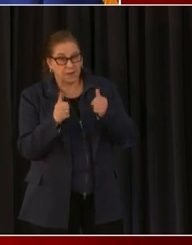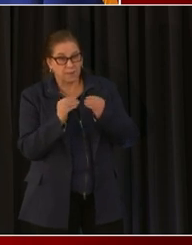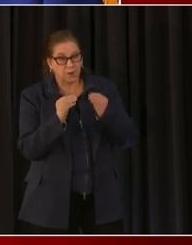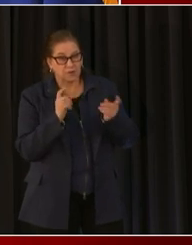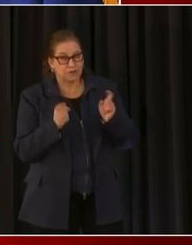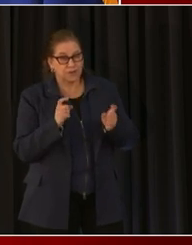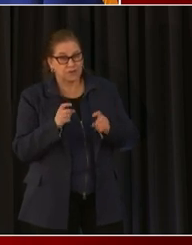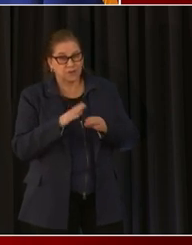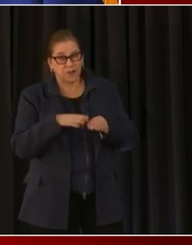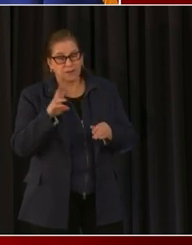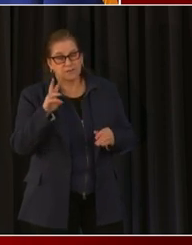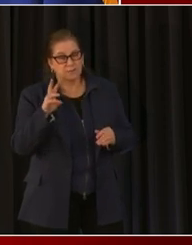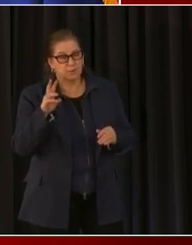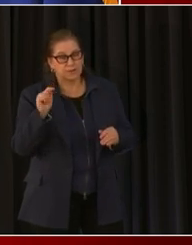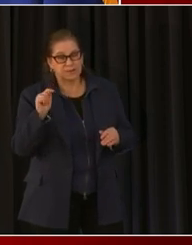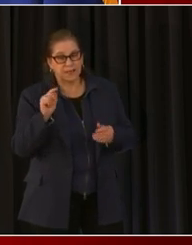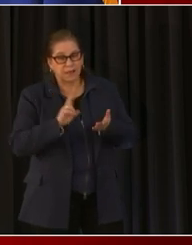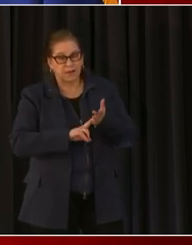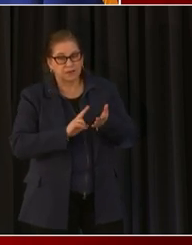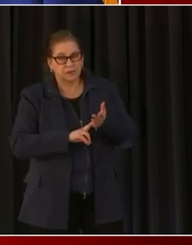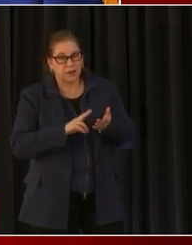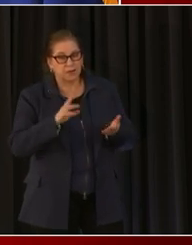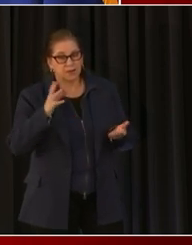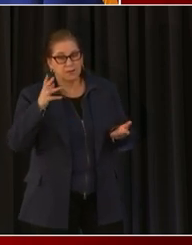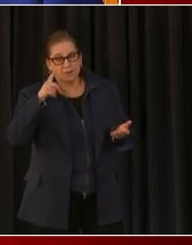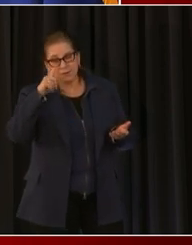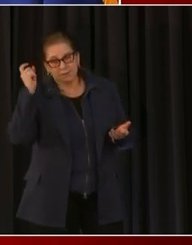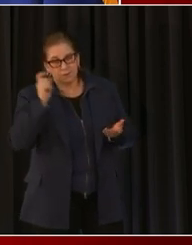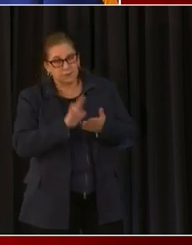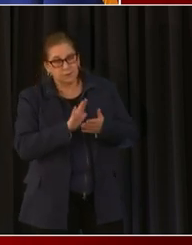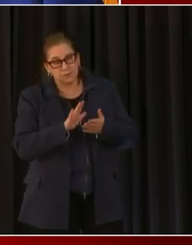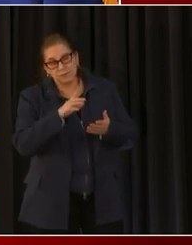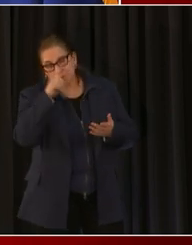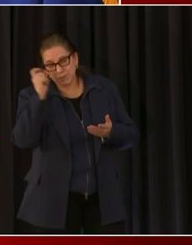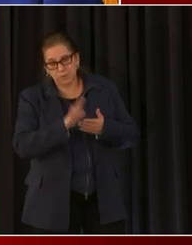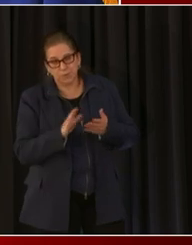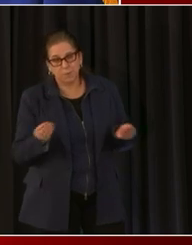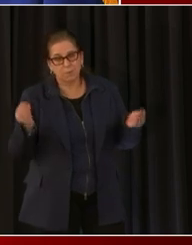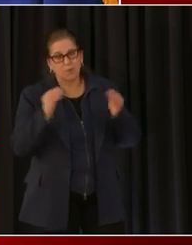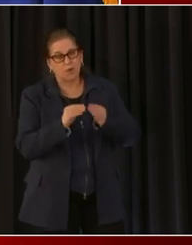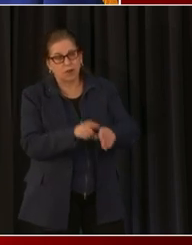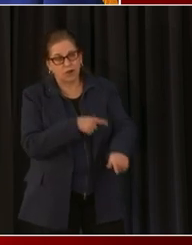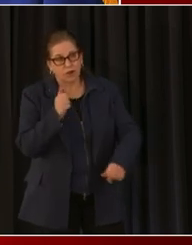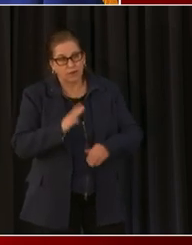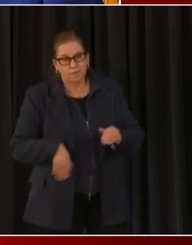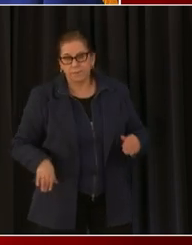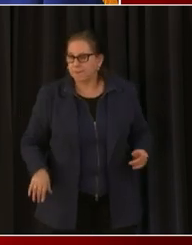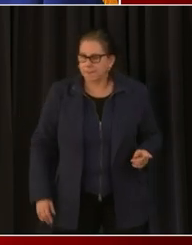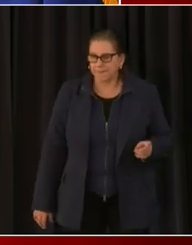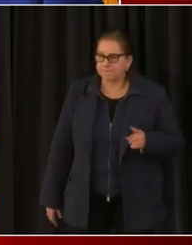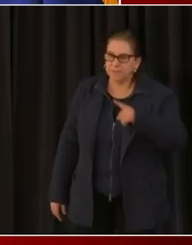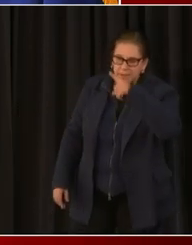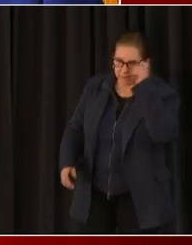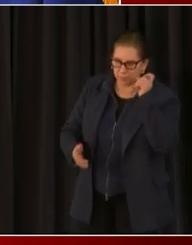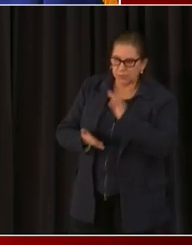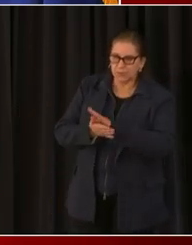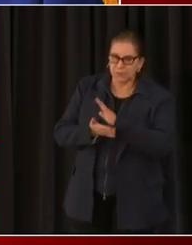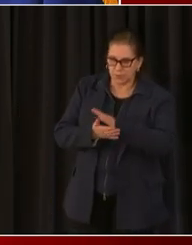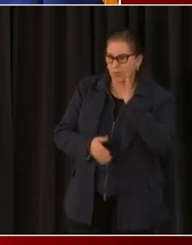WT contract? I mean, will summer school be more extensive than we typically see? Yeah, summer school would definitely